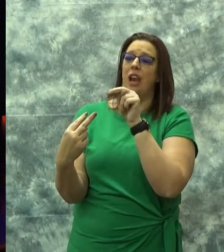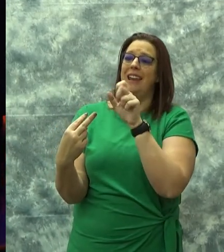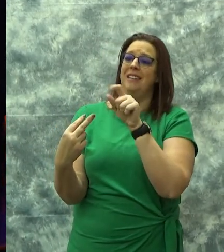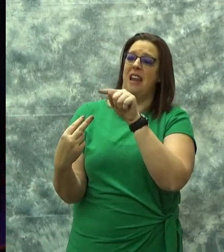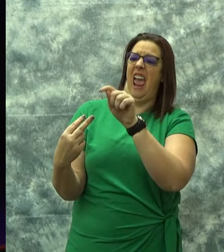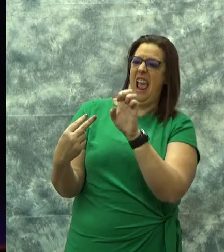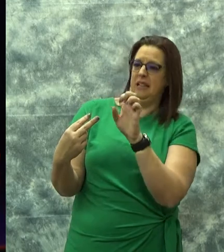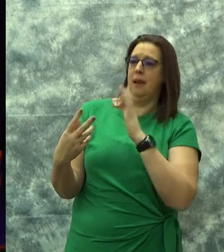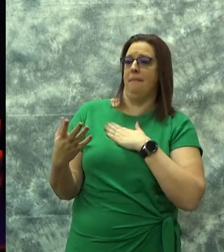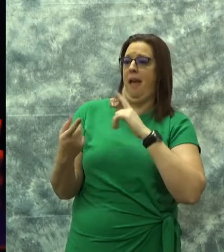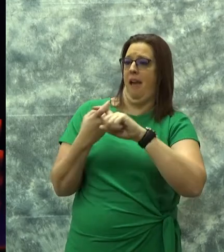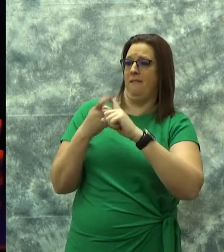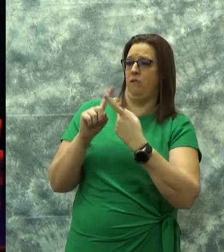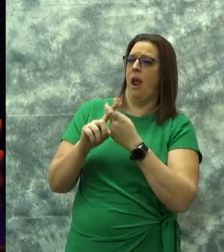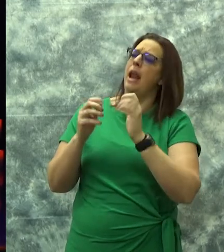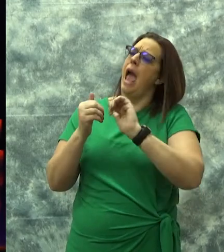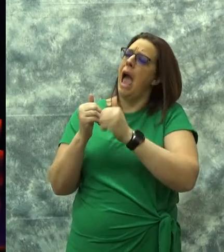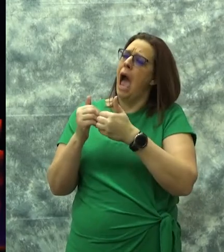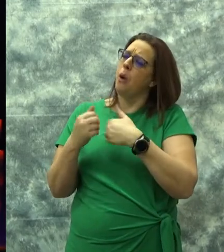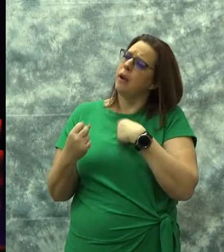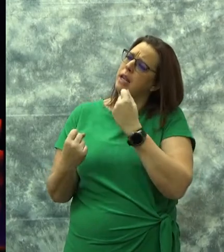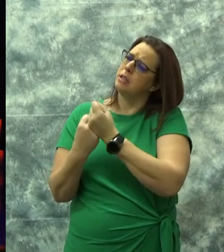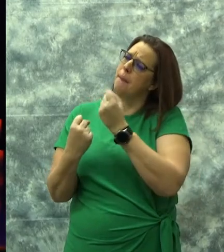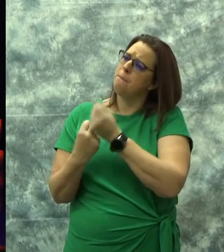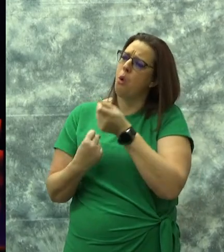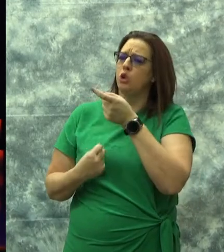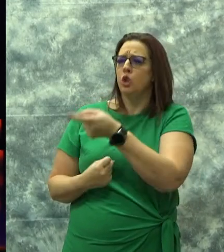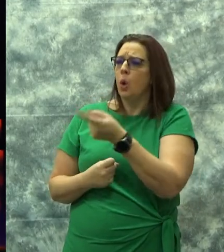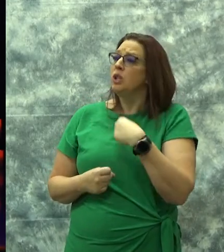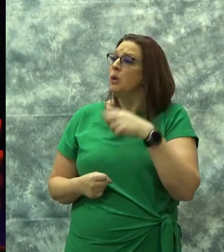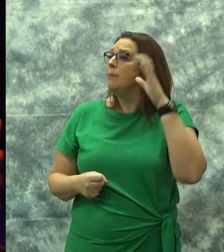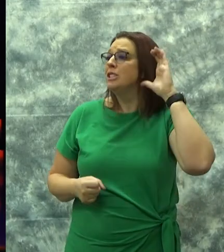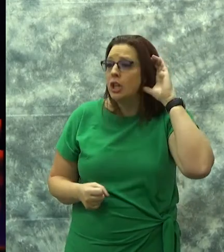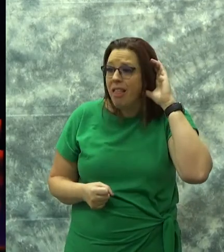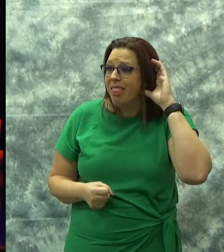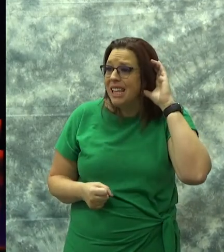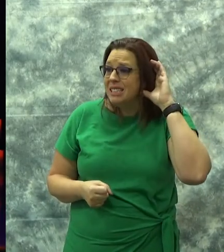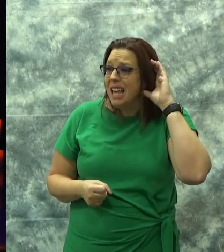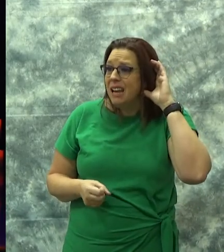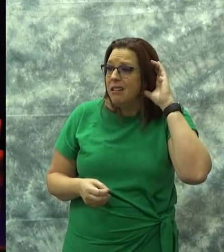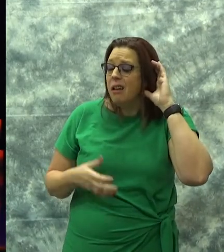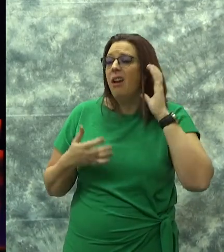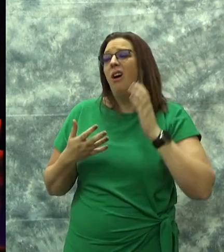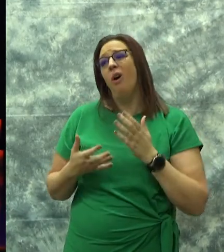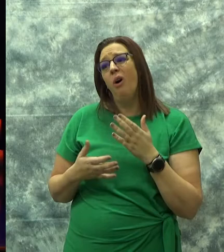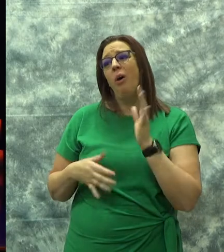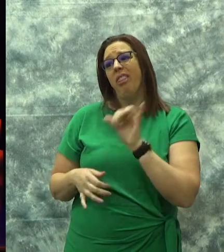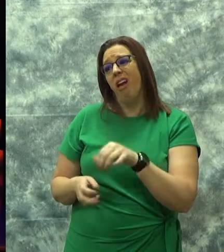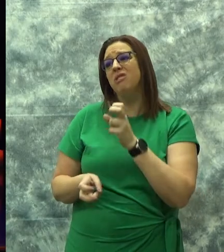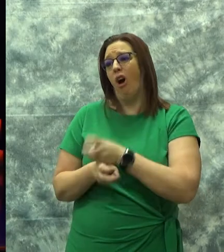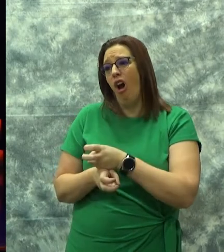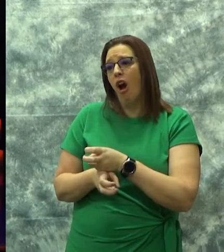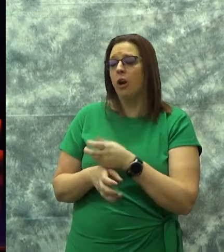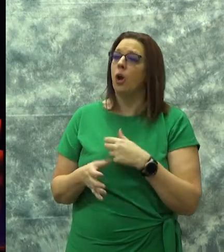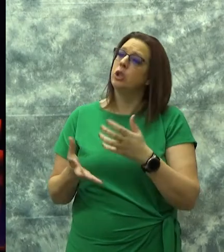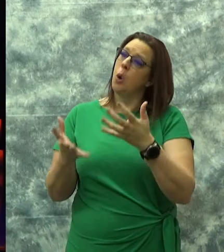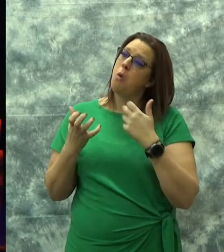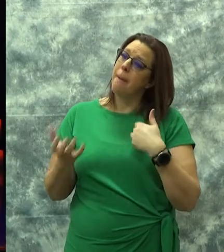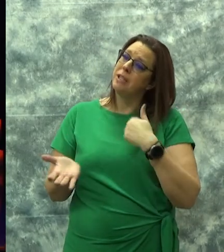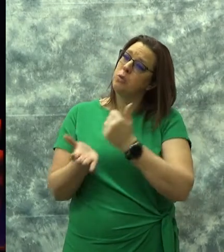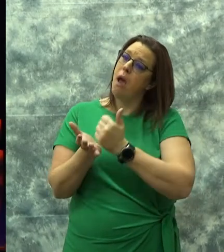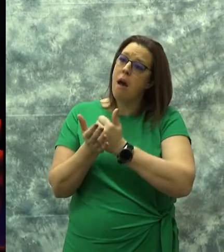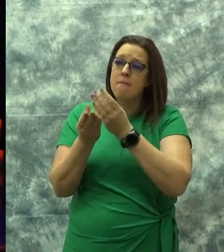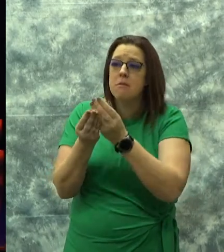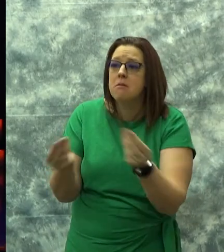say, Jeanette, how could I best support you? Do you need me just to listen to you and to listen how hard it is? Or would you like me to